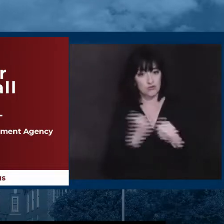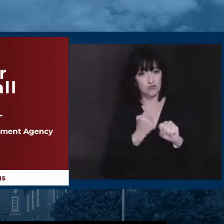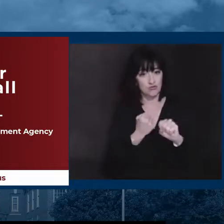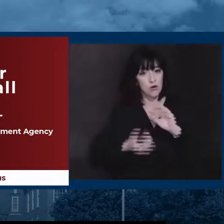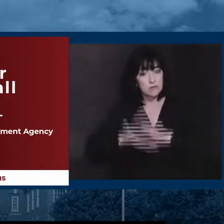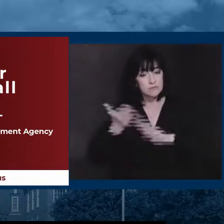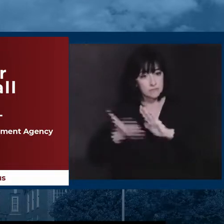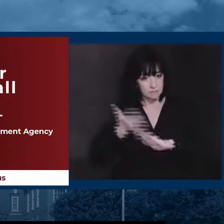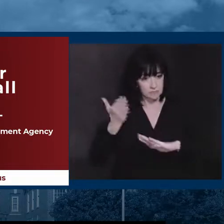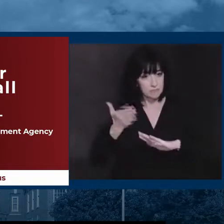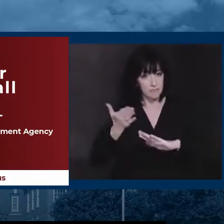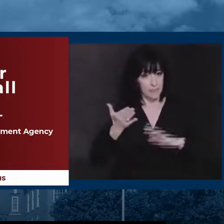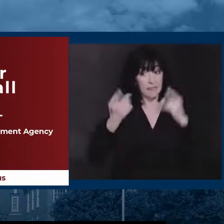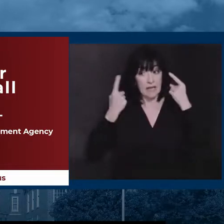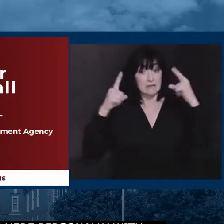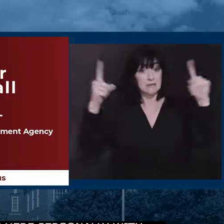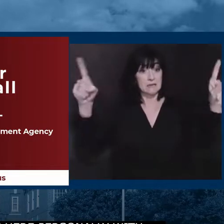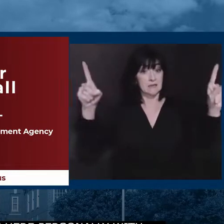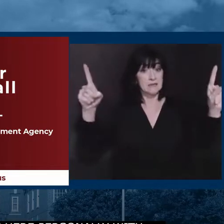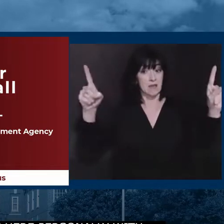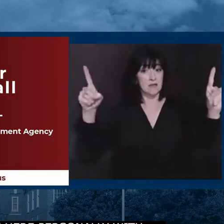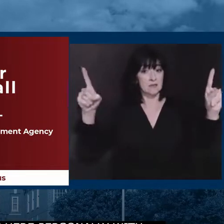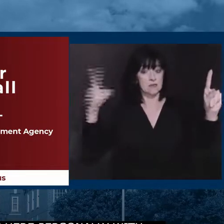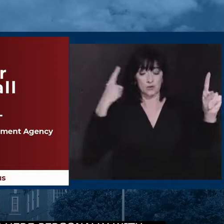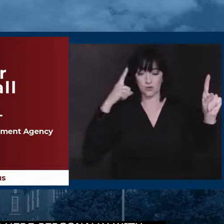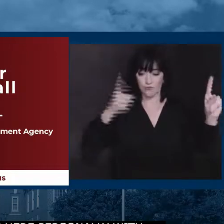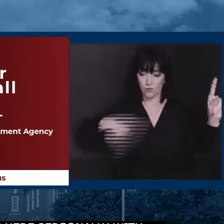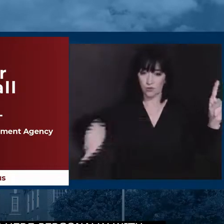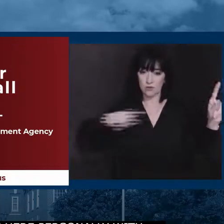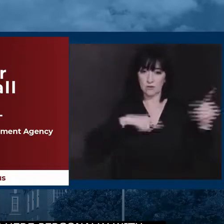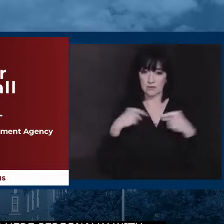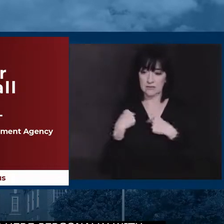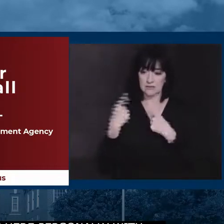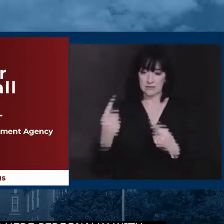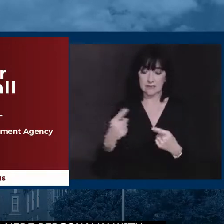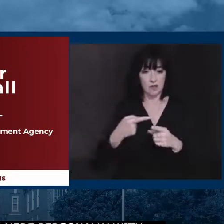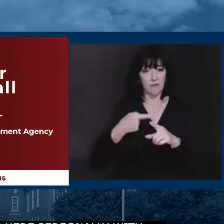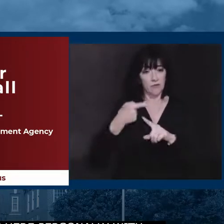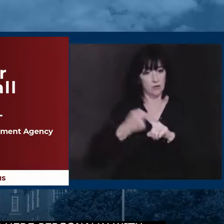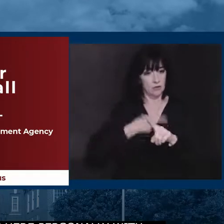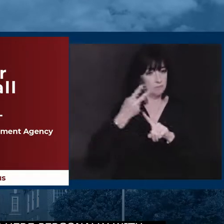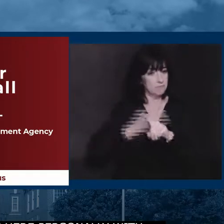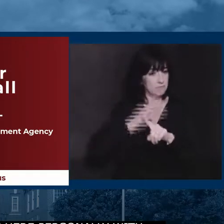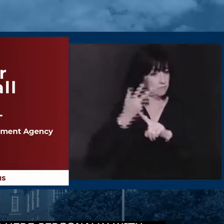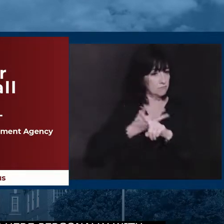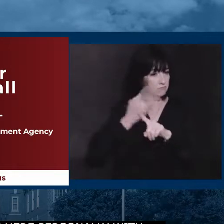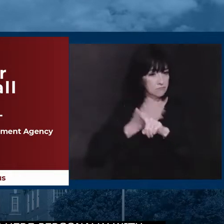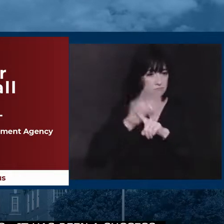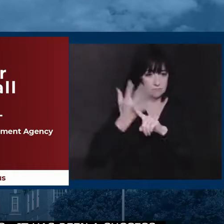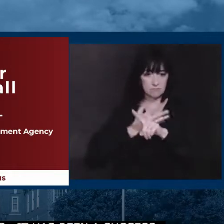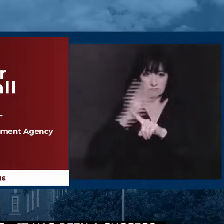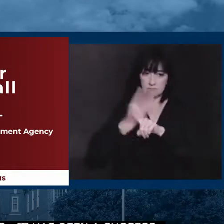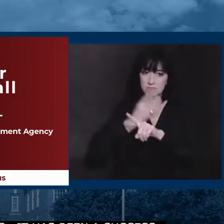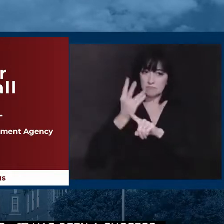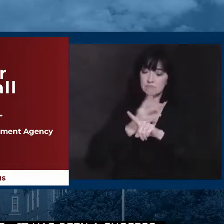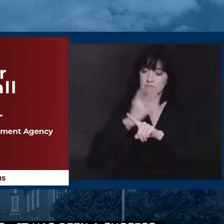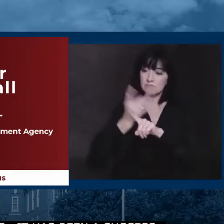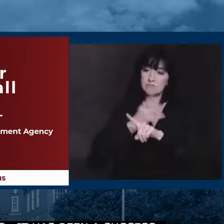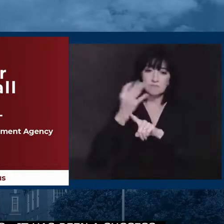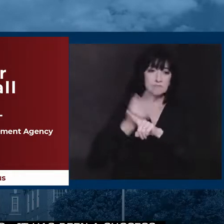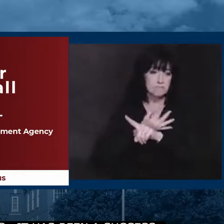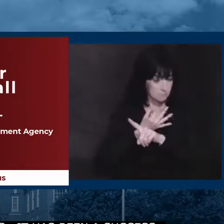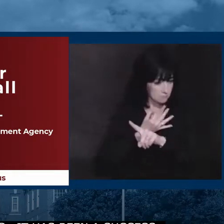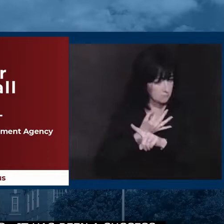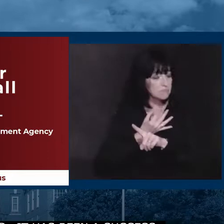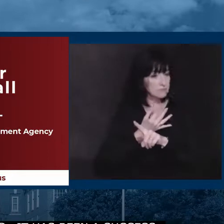been a success story with this over the last several months with the partnerships with National Guard, Newcastle County, Public Health, the hospitals, and